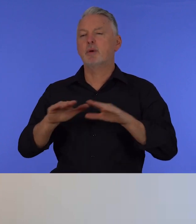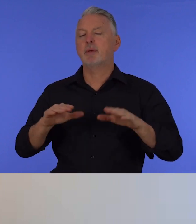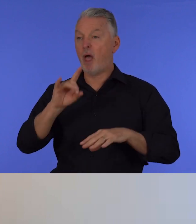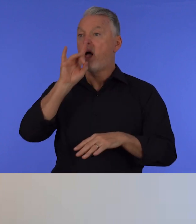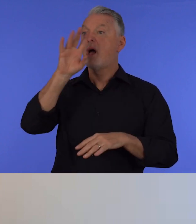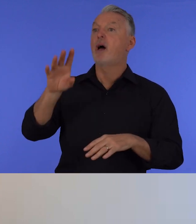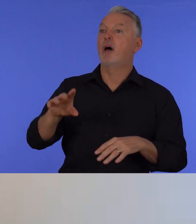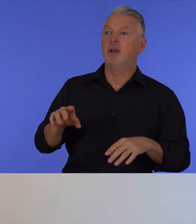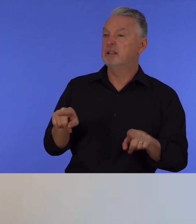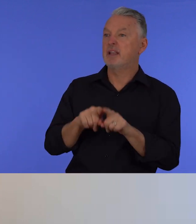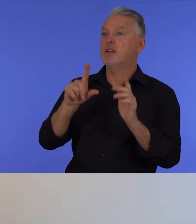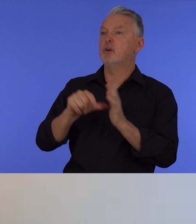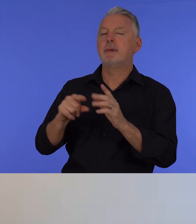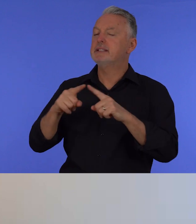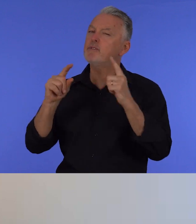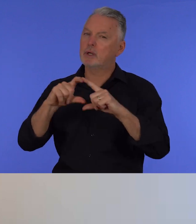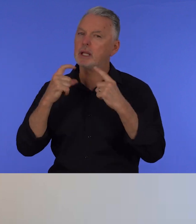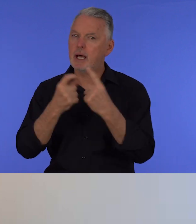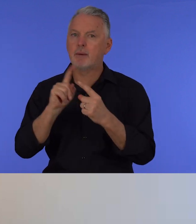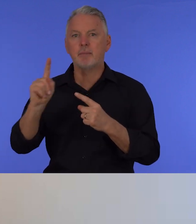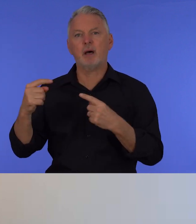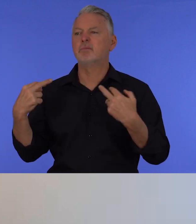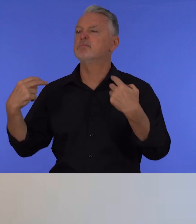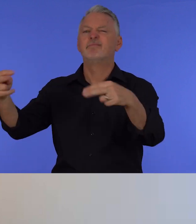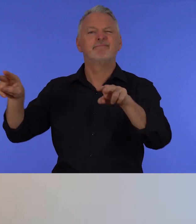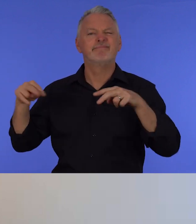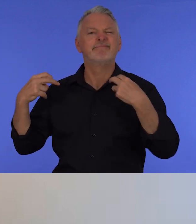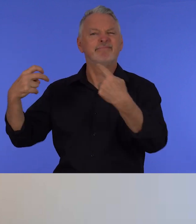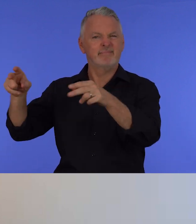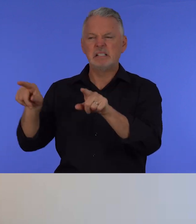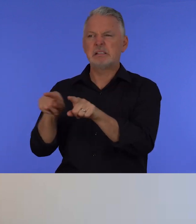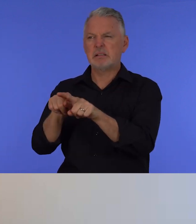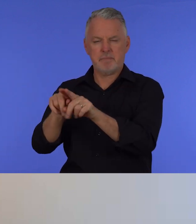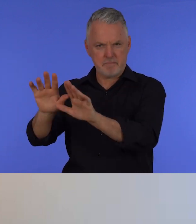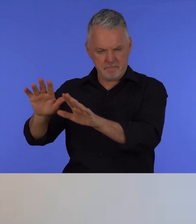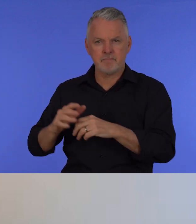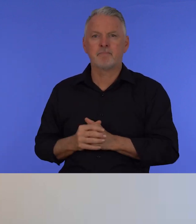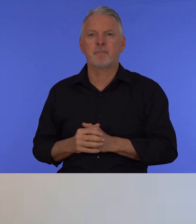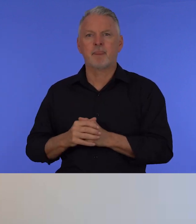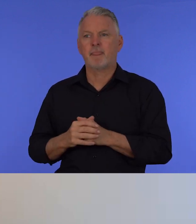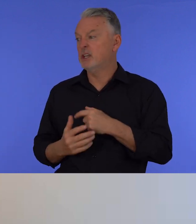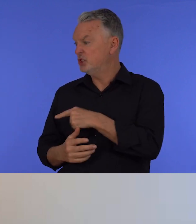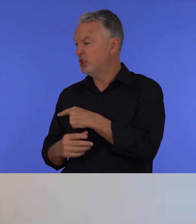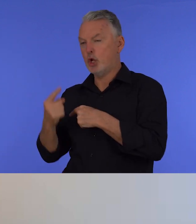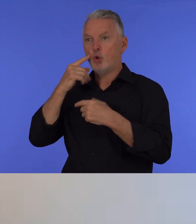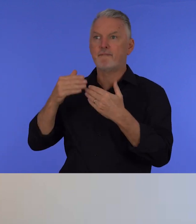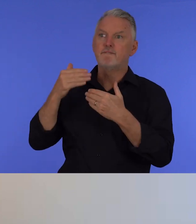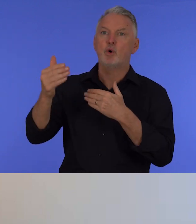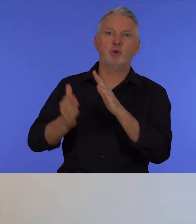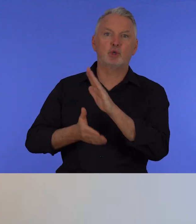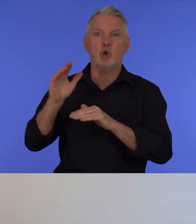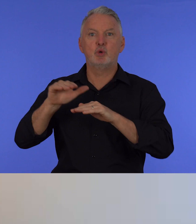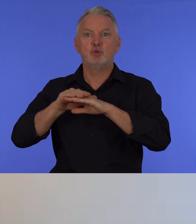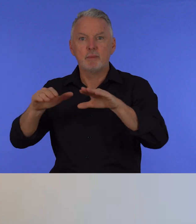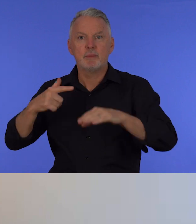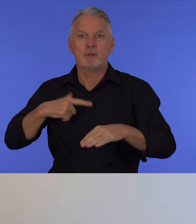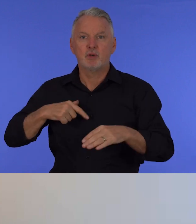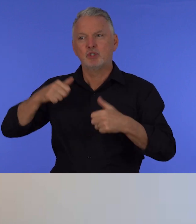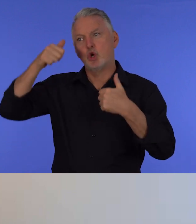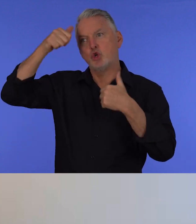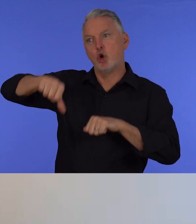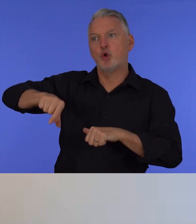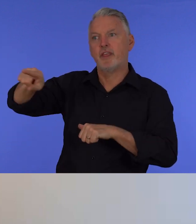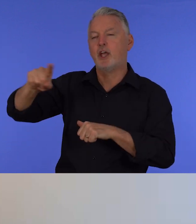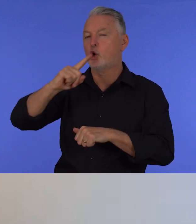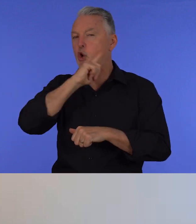Surprise, surprise, we rock up at swimming, and they're swimming at the same time. Different classes, but they're swimming at the same time. So, of course, then she looked forward every week